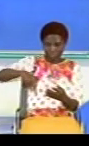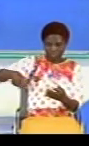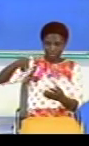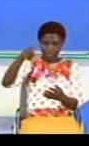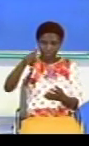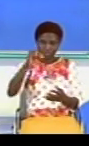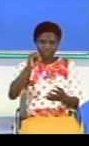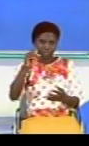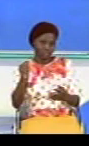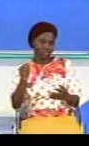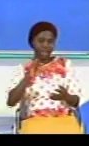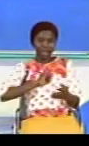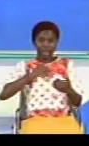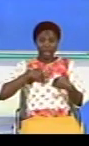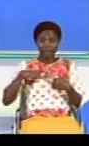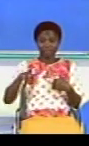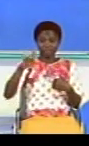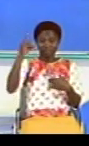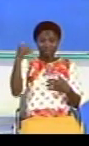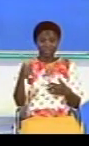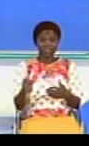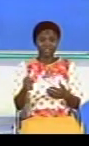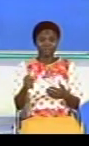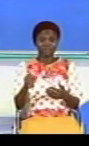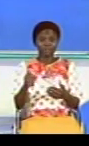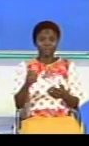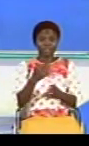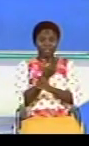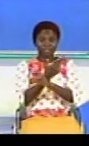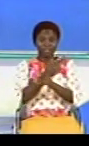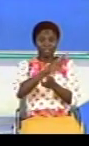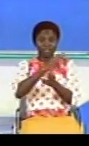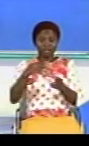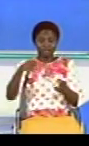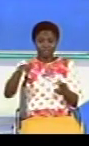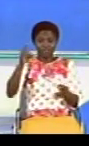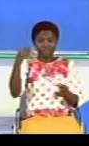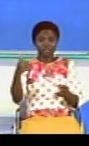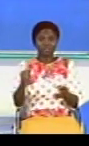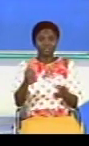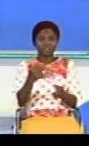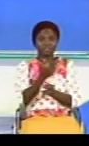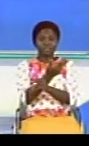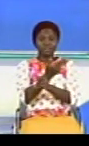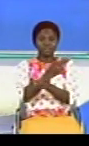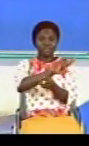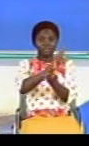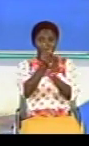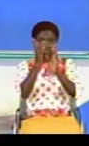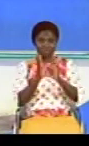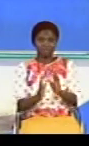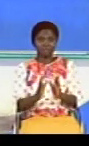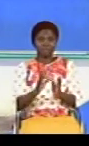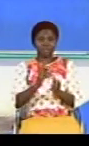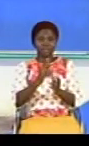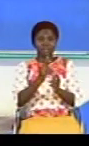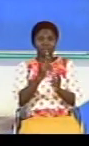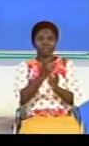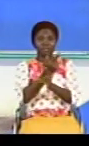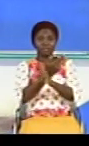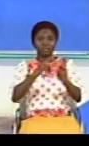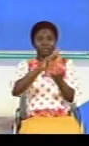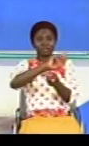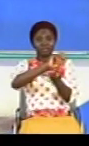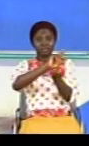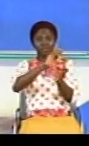His flesh shall be fresher than a child's. He shall return to the days of